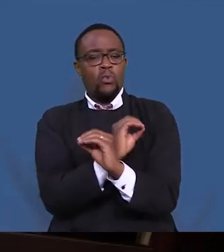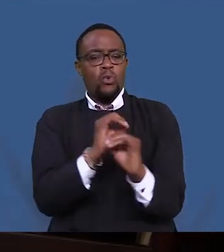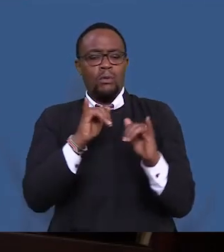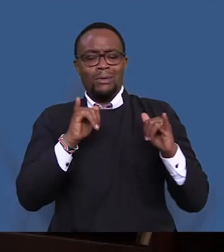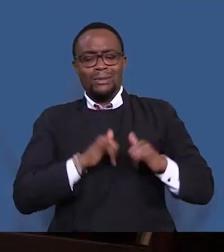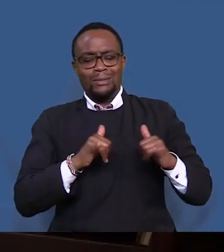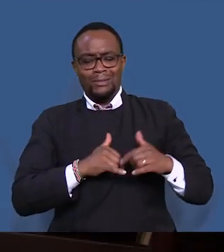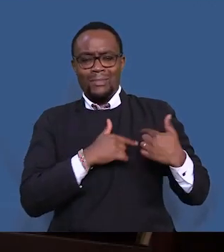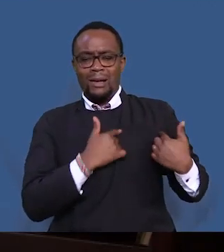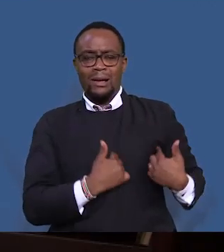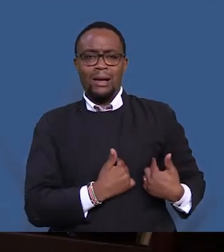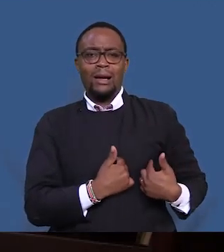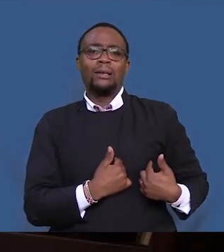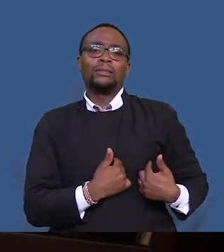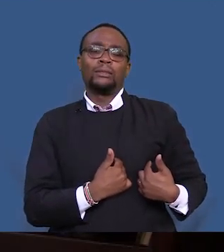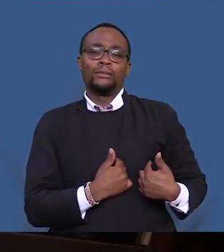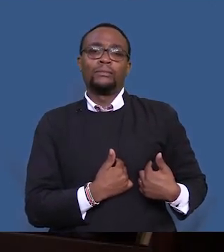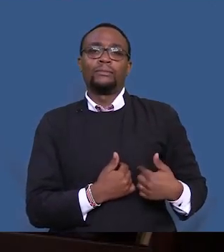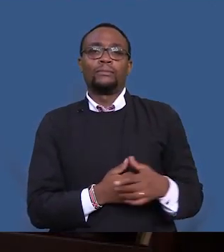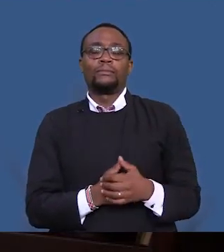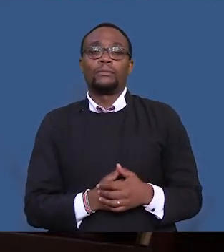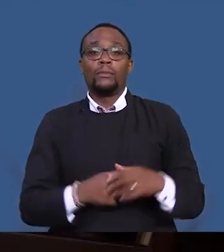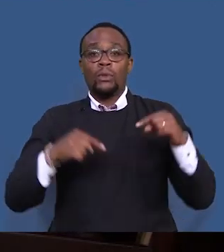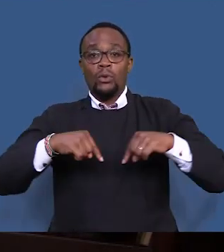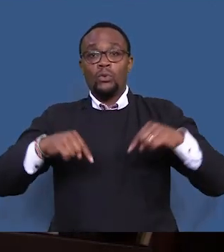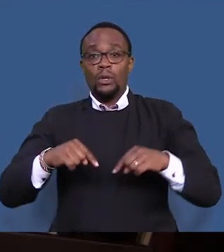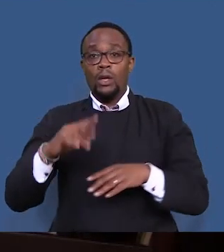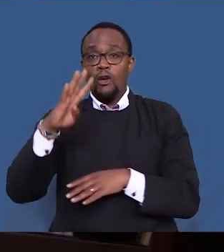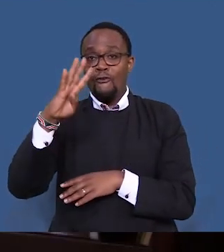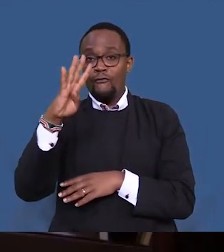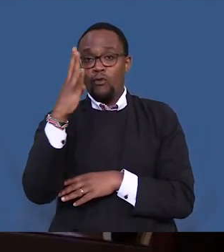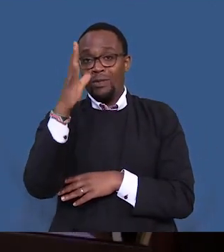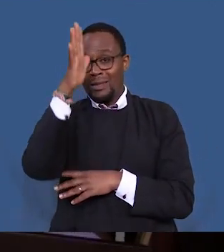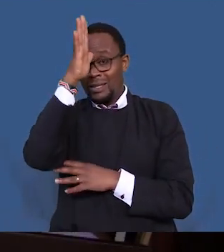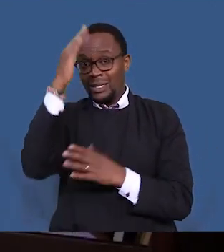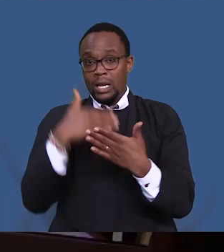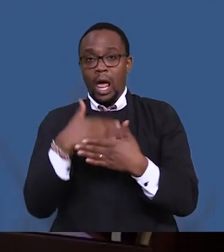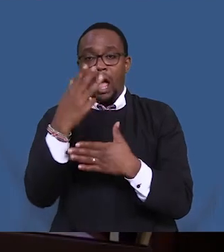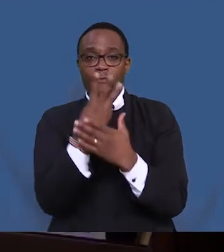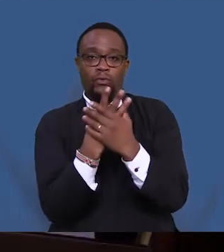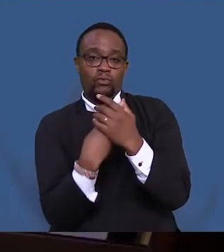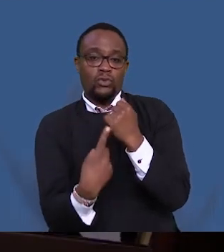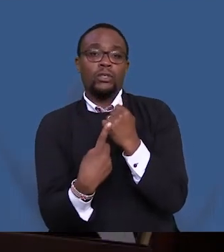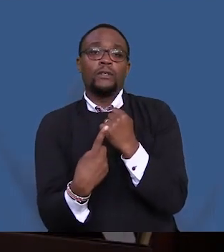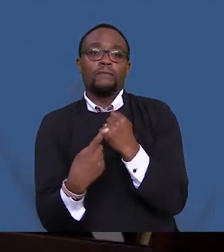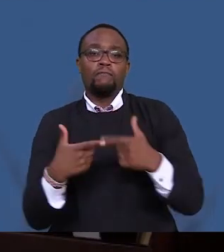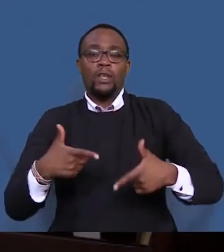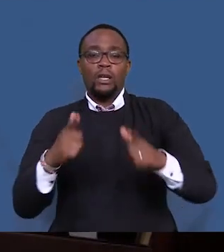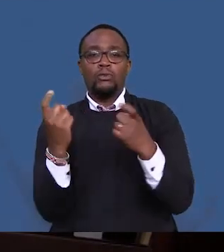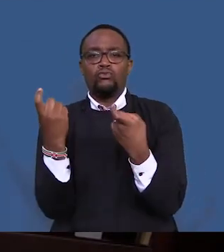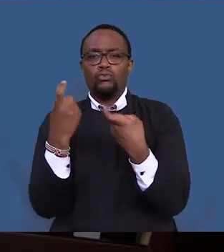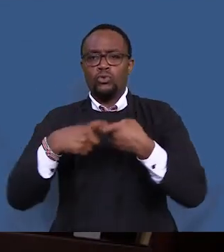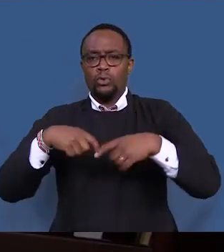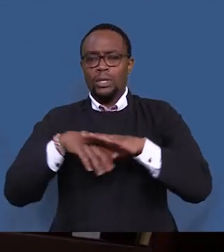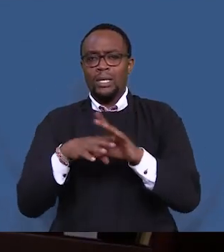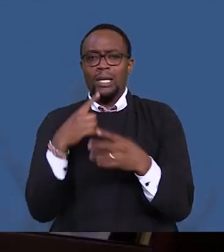from us. Today is the fourth Sunday after Trinity. Let us join